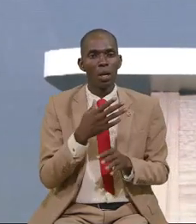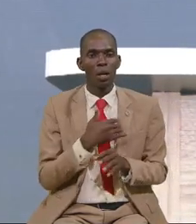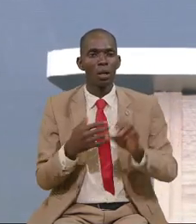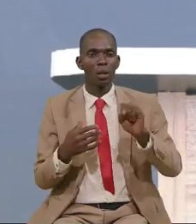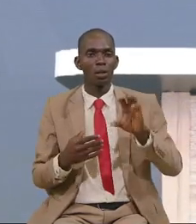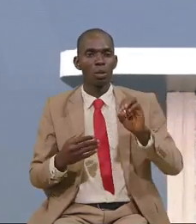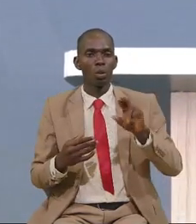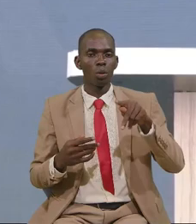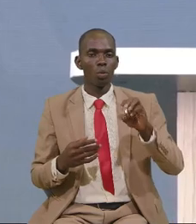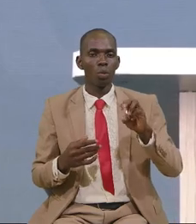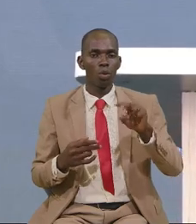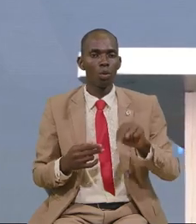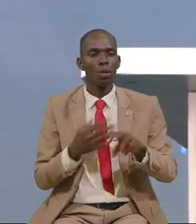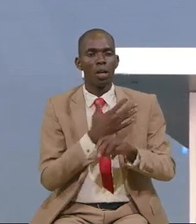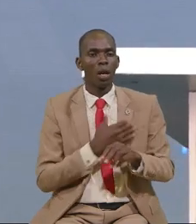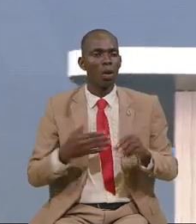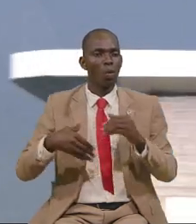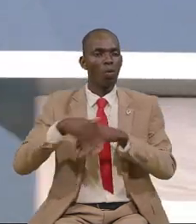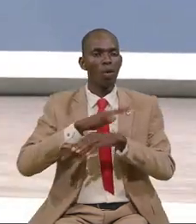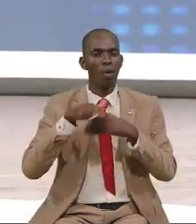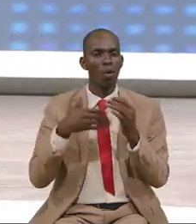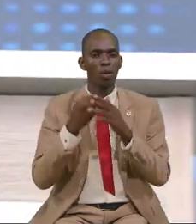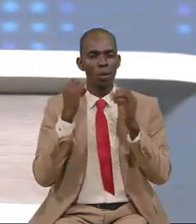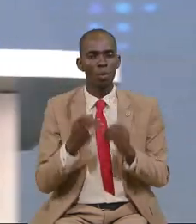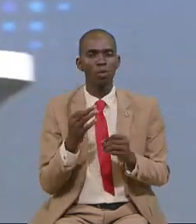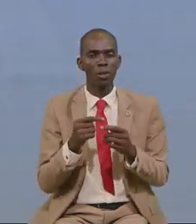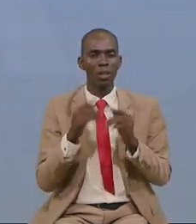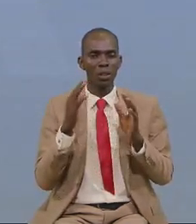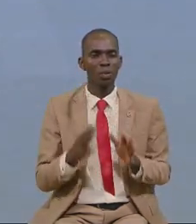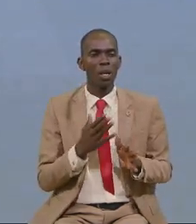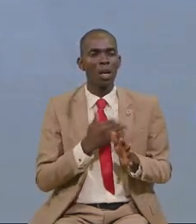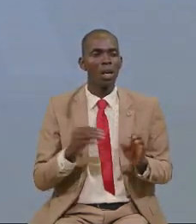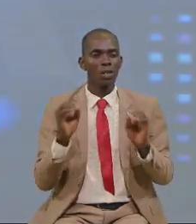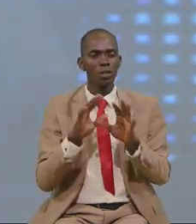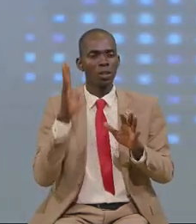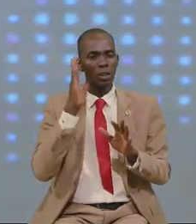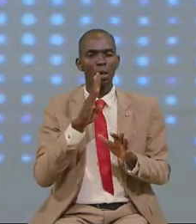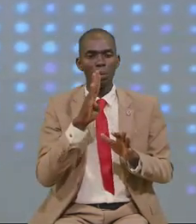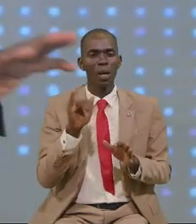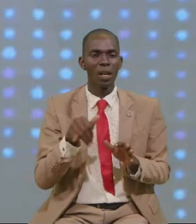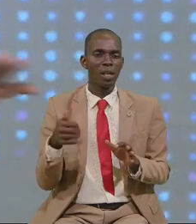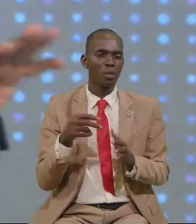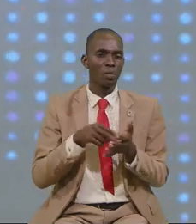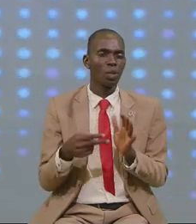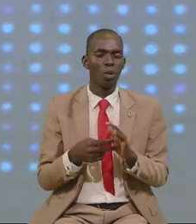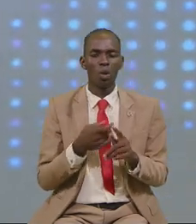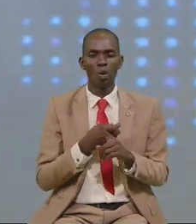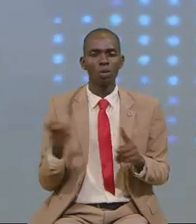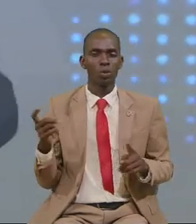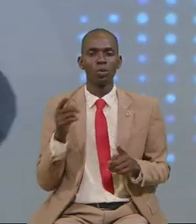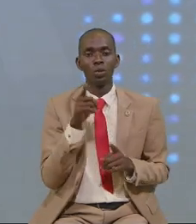the enemy, and nothing shall by any means hurt you. You're traveling to the village after you've made all